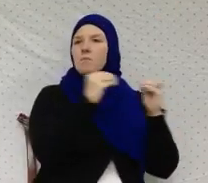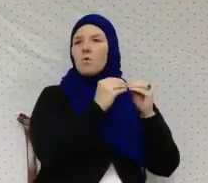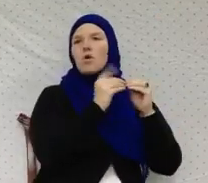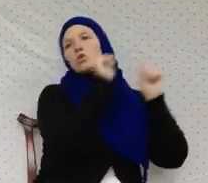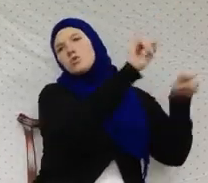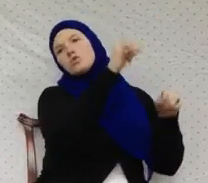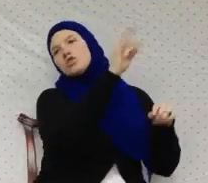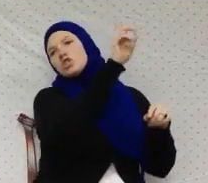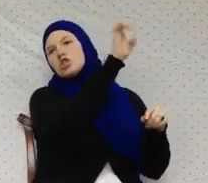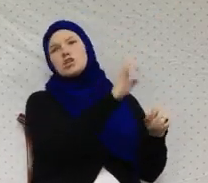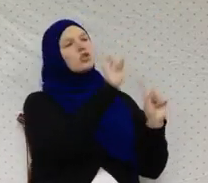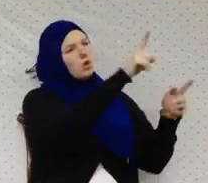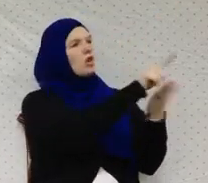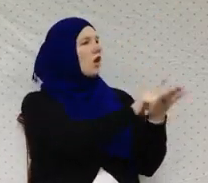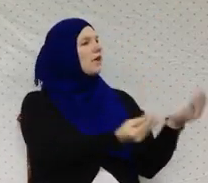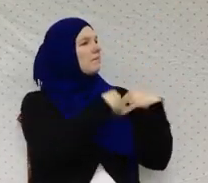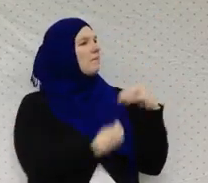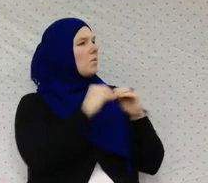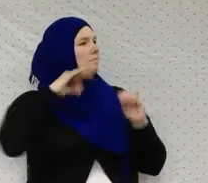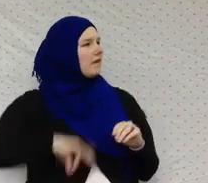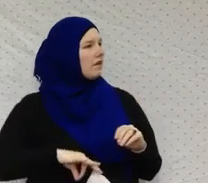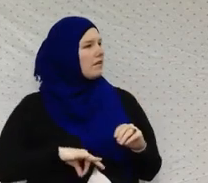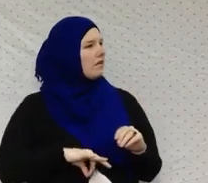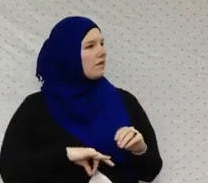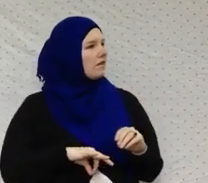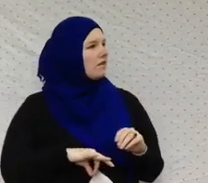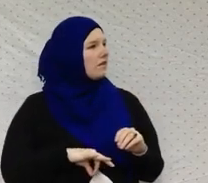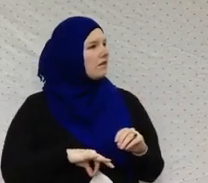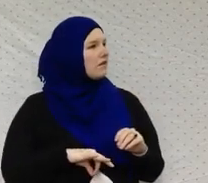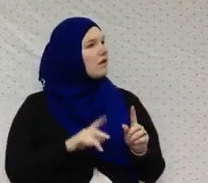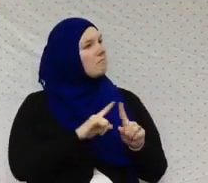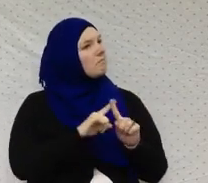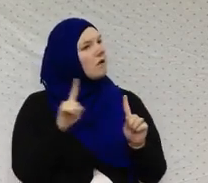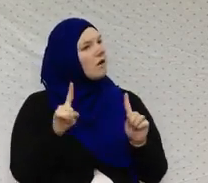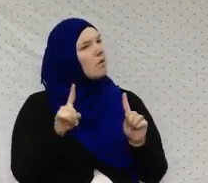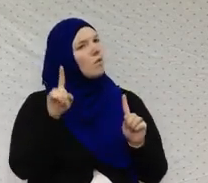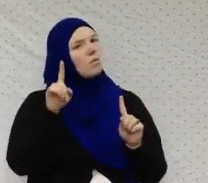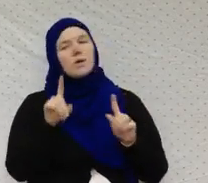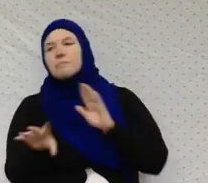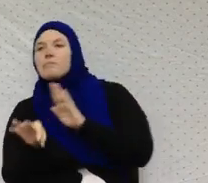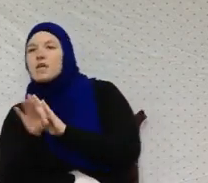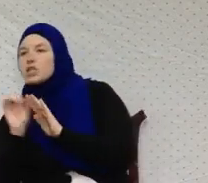more, let's go to the judge. Let's go to the law. The law is neutral. But we choose the sheikh